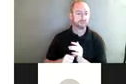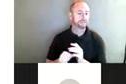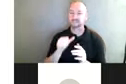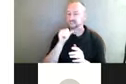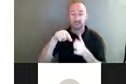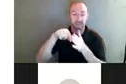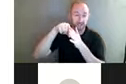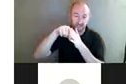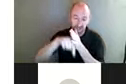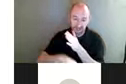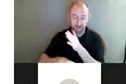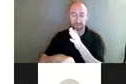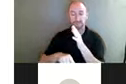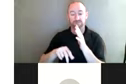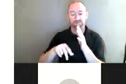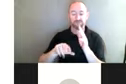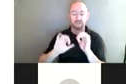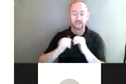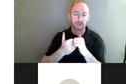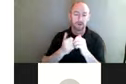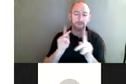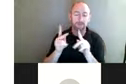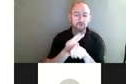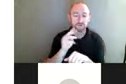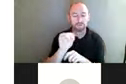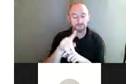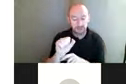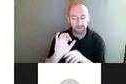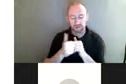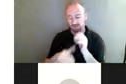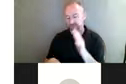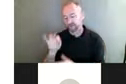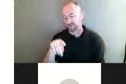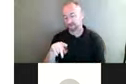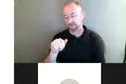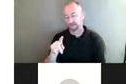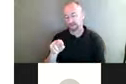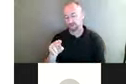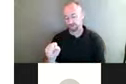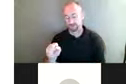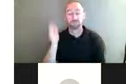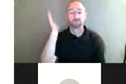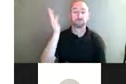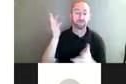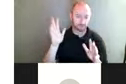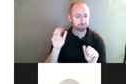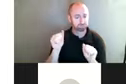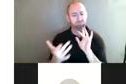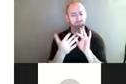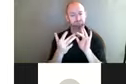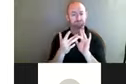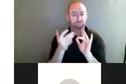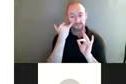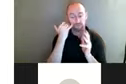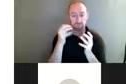of the crazy things that people do with maps or how we find patterns. So after the talk, please feel free to be in touch if you want to talk more